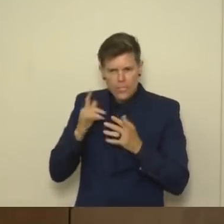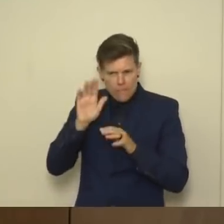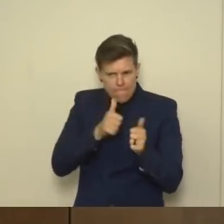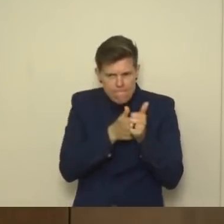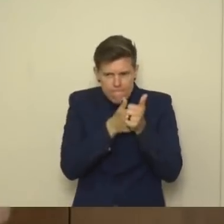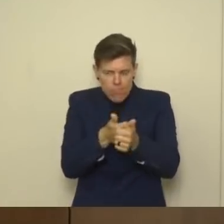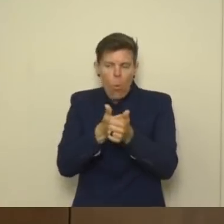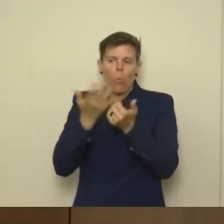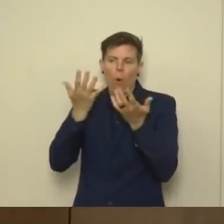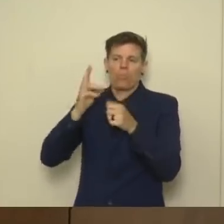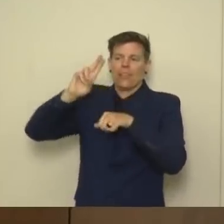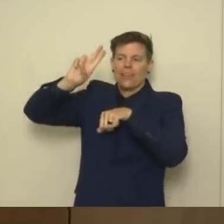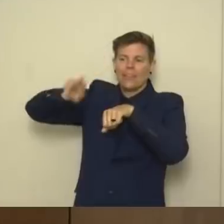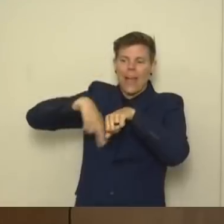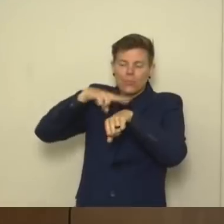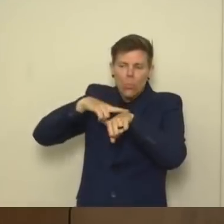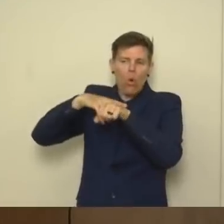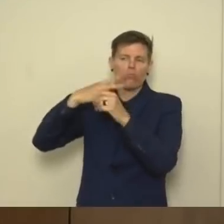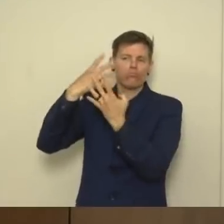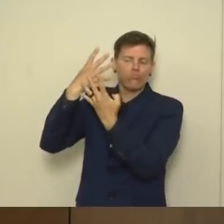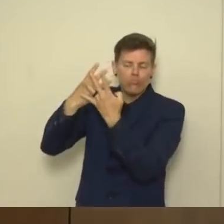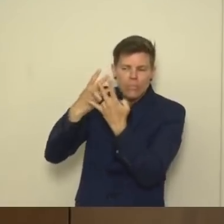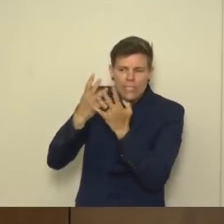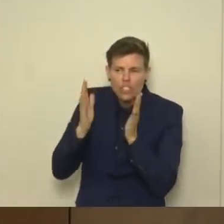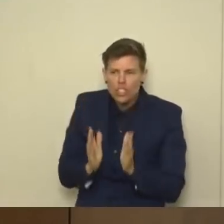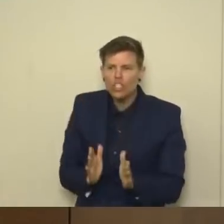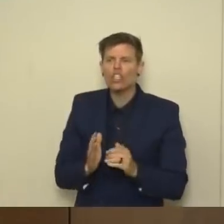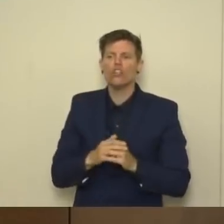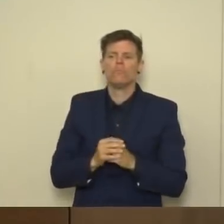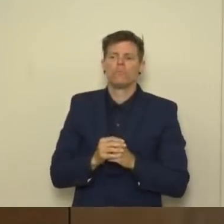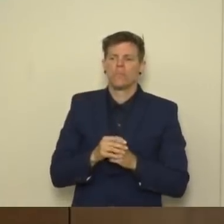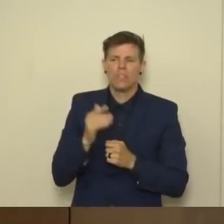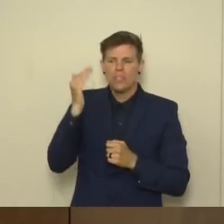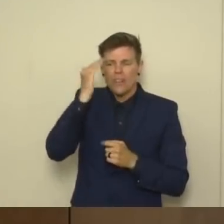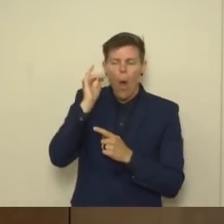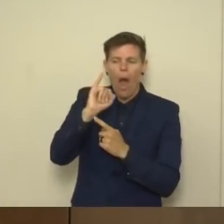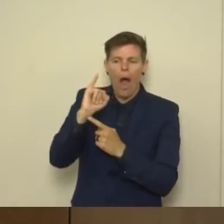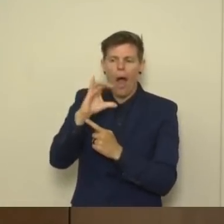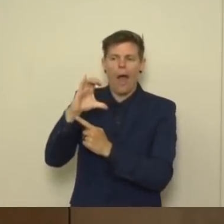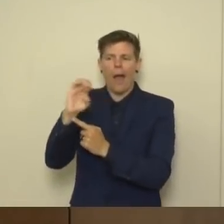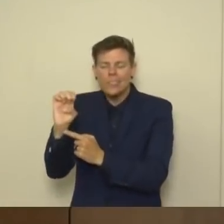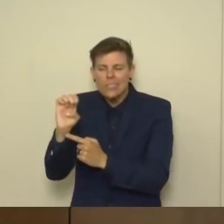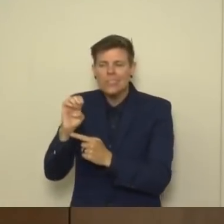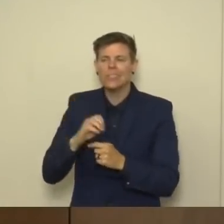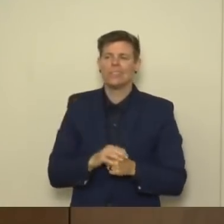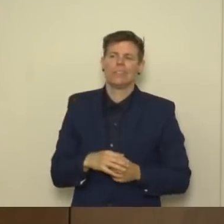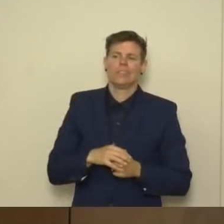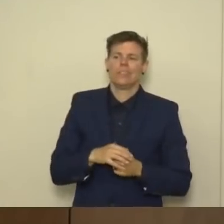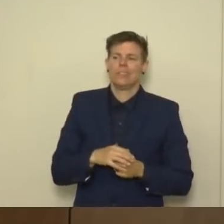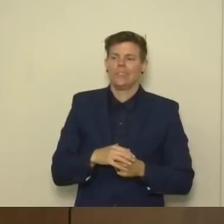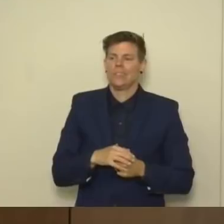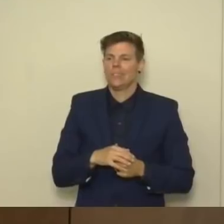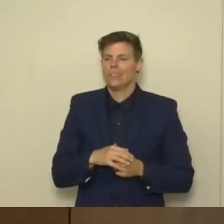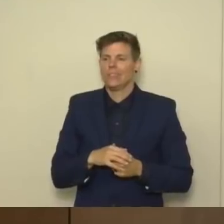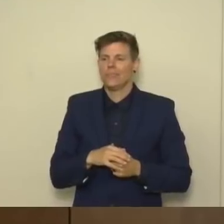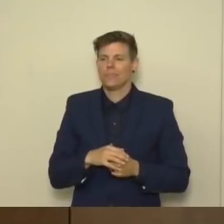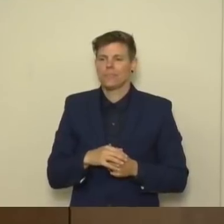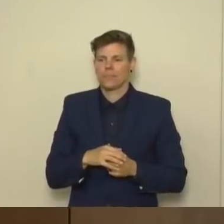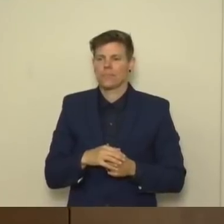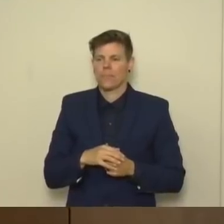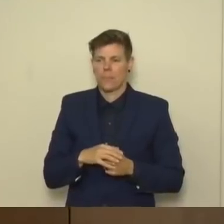how ICE detainees traveling around the country with U.S. Marshals and Immigration Service actually created